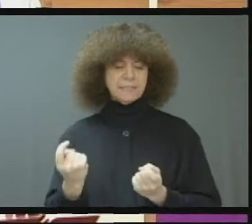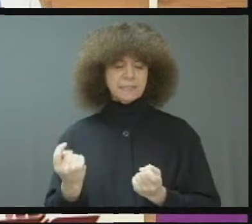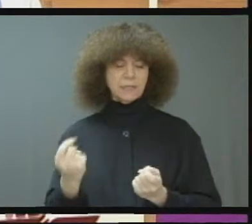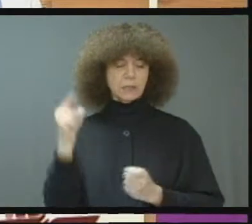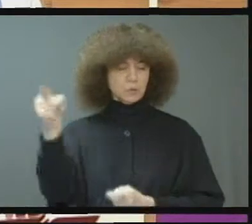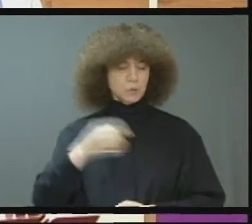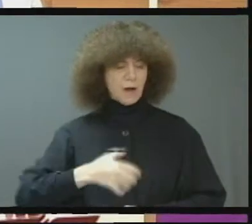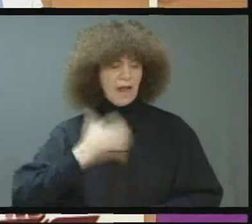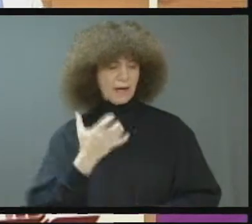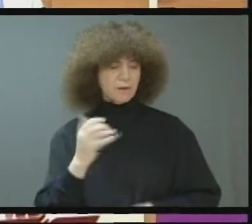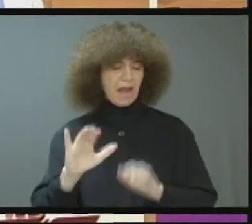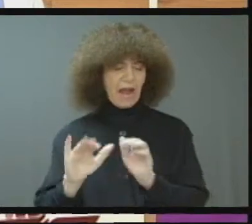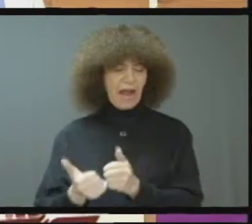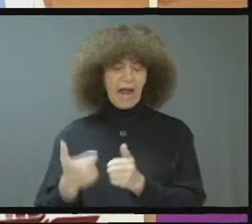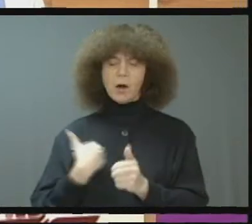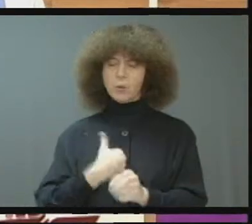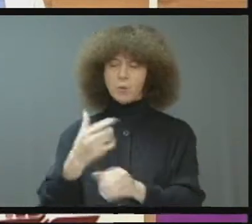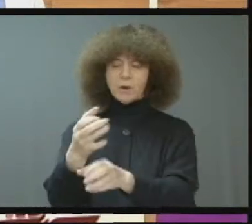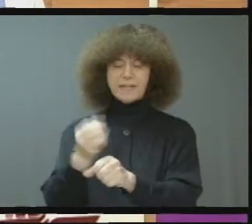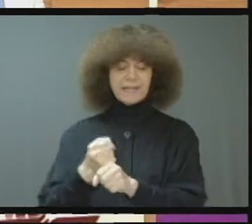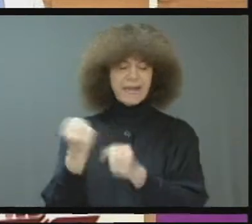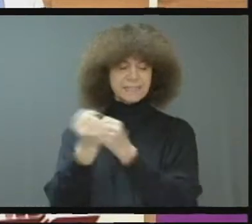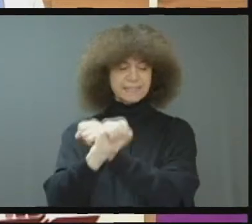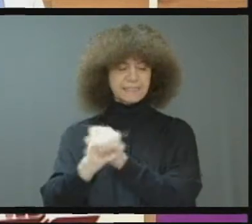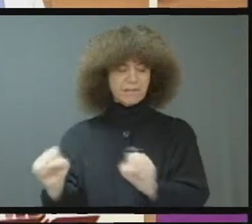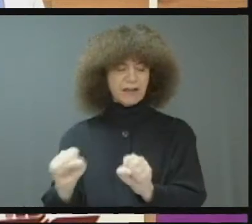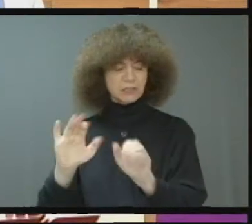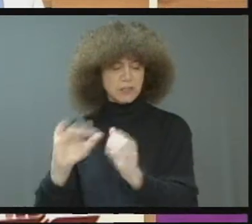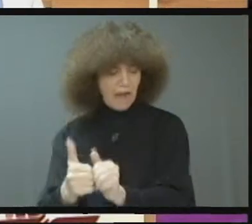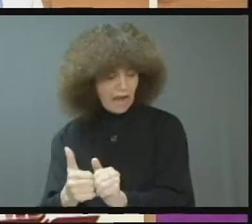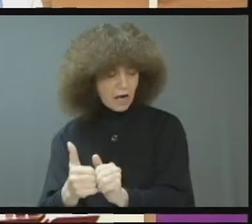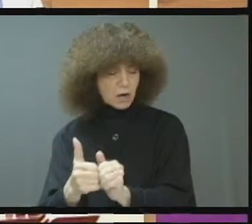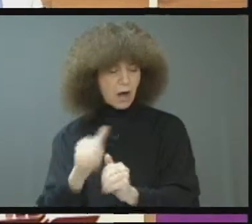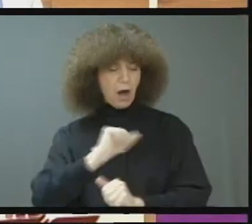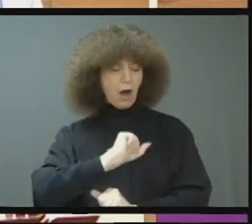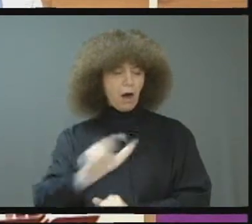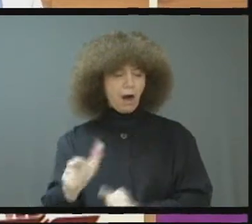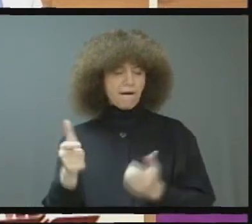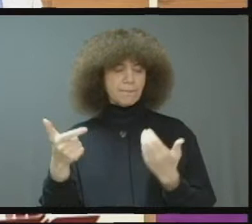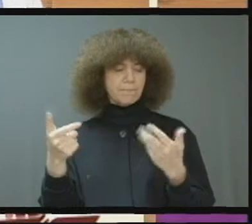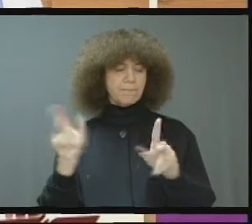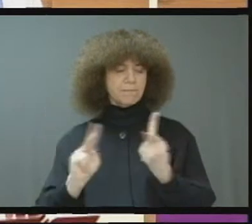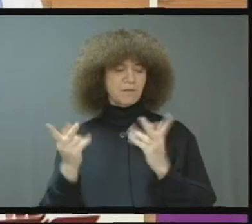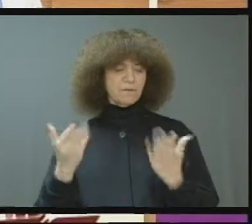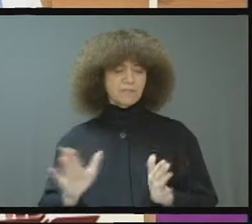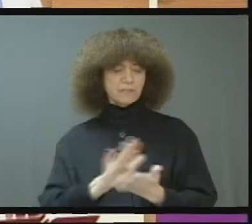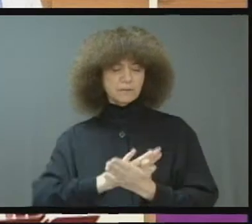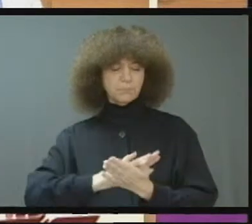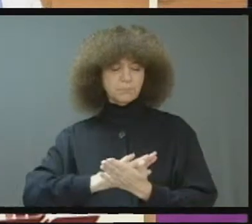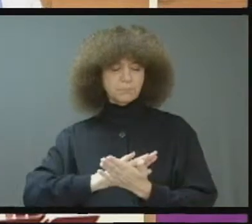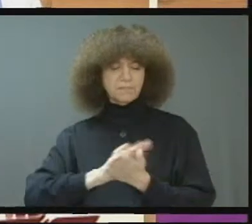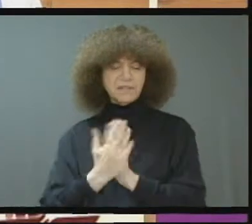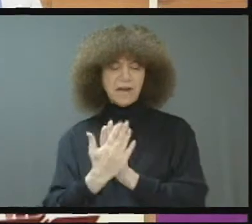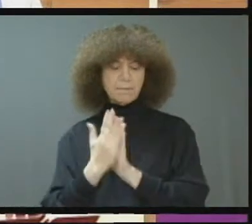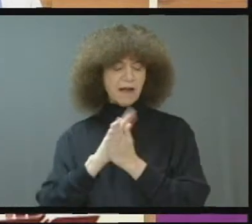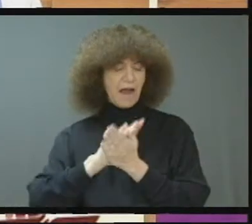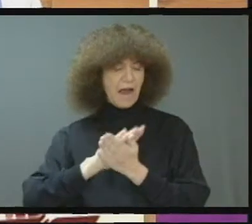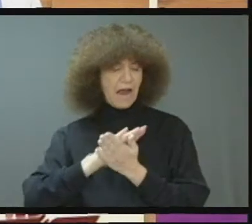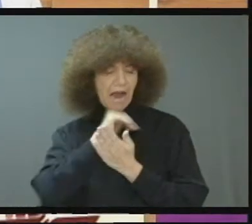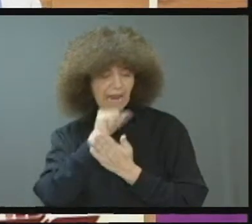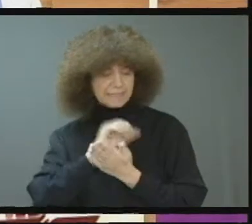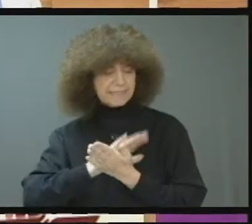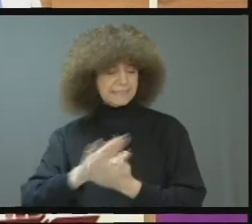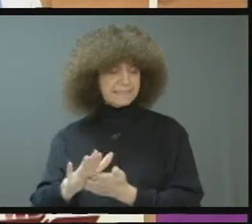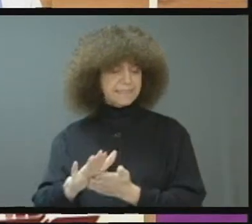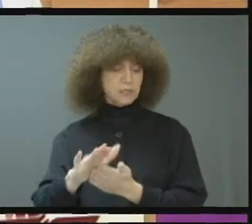angry. How then can we be saved? All of us have become like one who is unclean, and all of our righteous